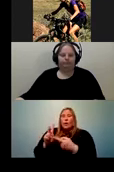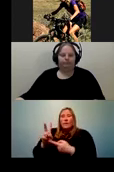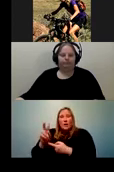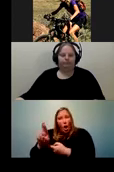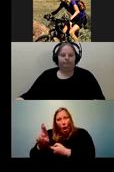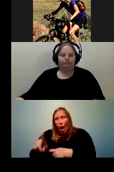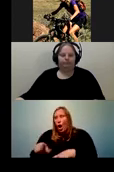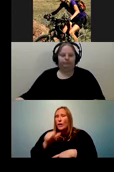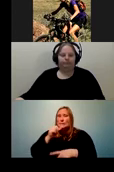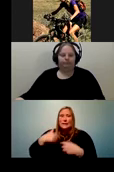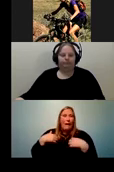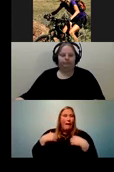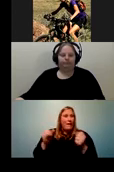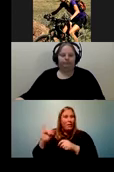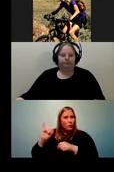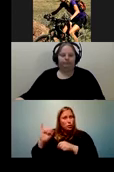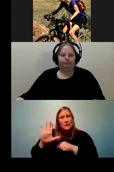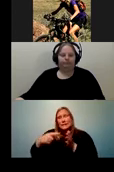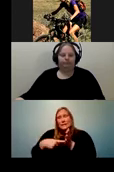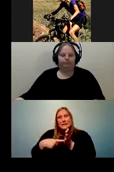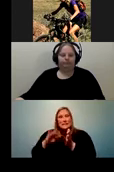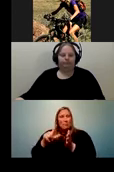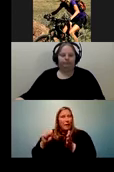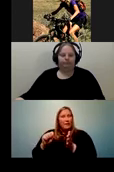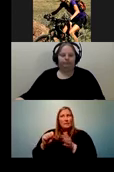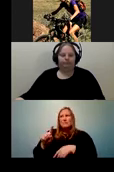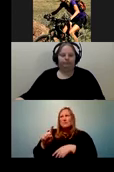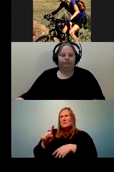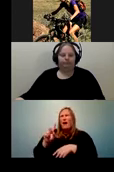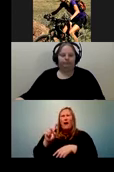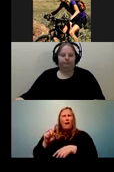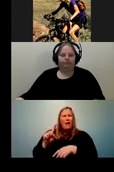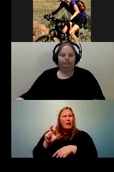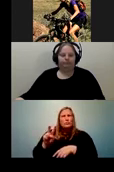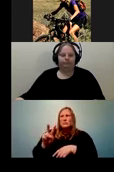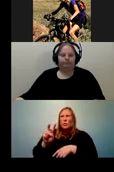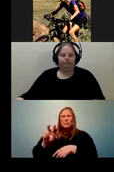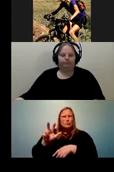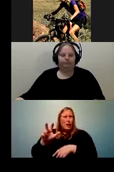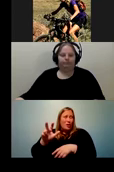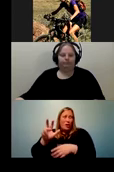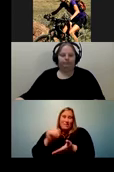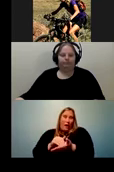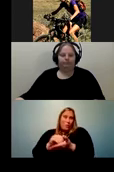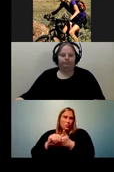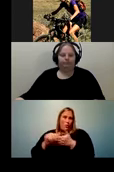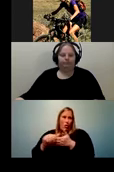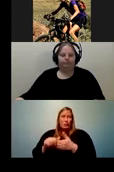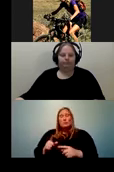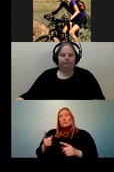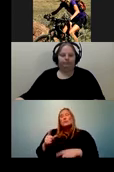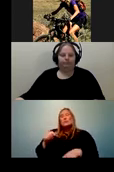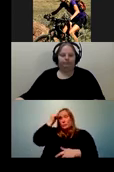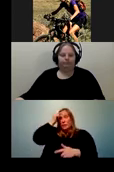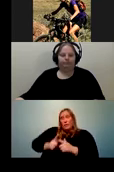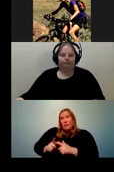health insurance at the time. His bills were hundreds of thousands of dollars. And so he went to VR with the hopes of being